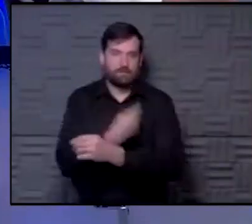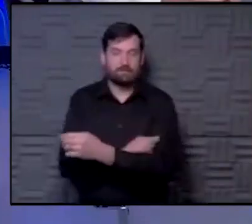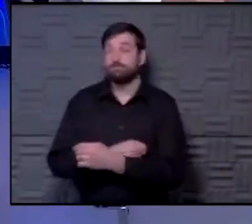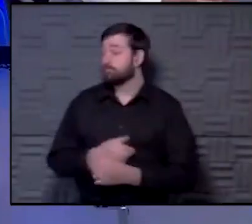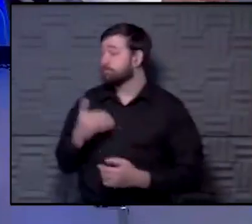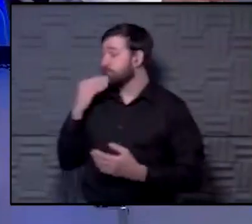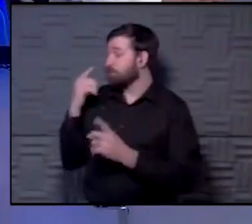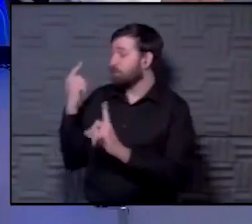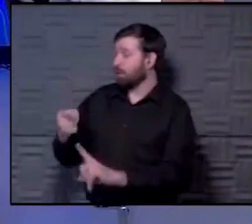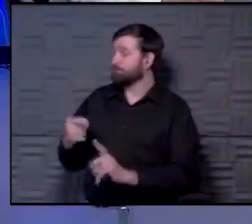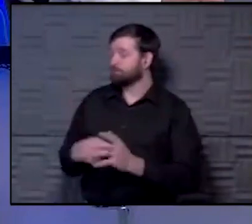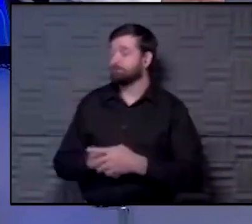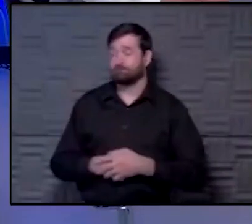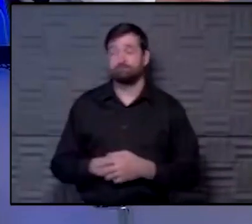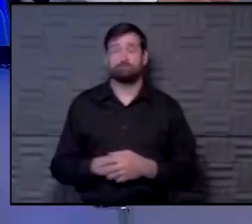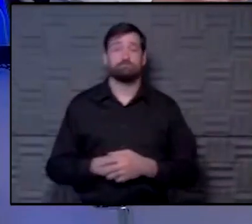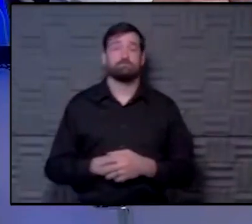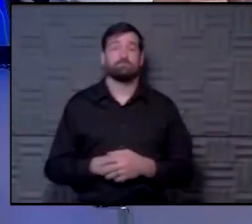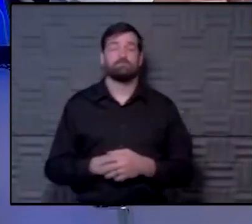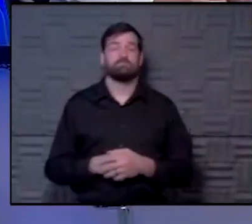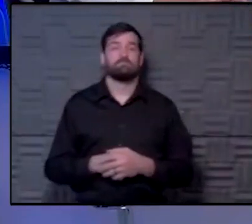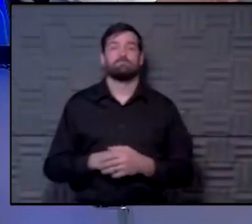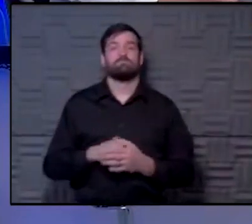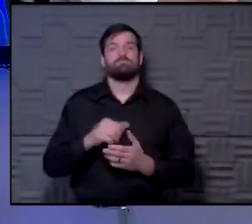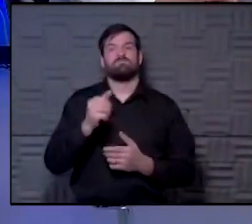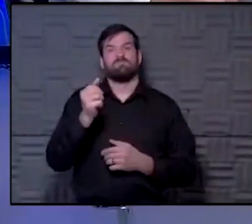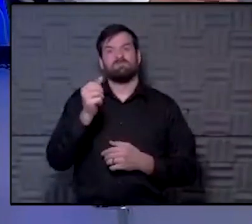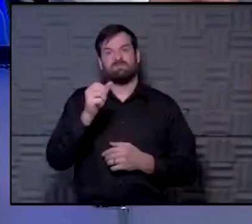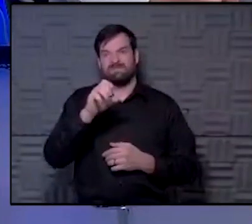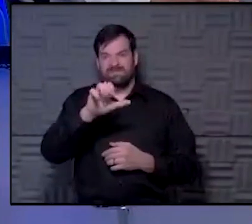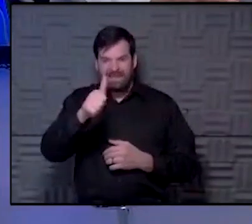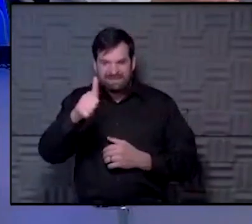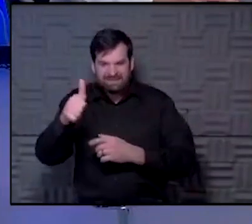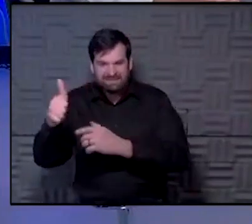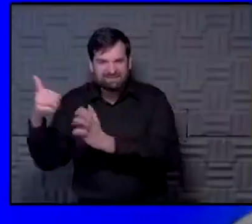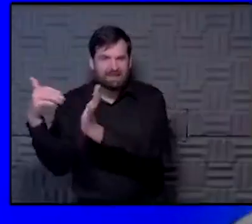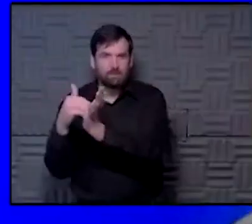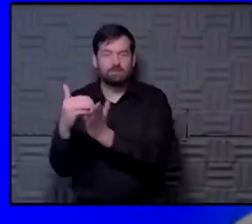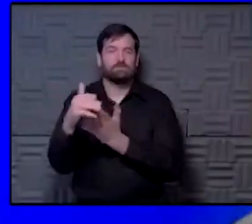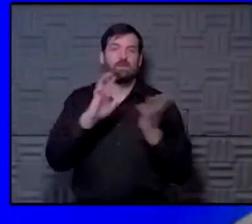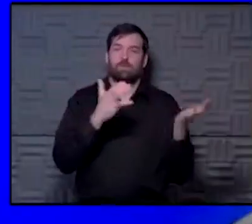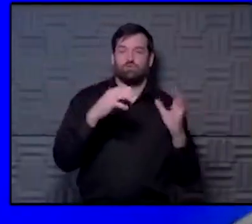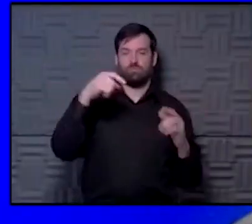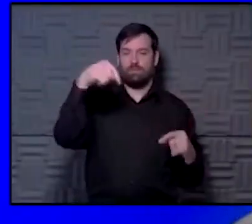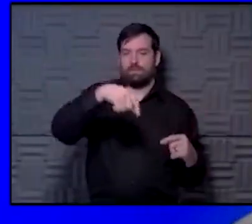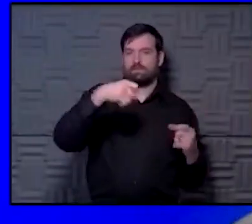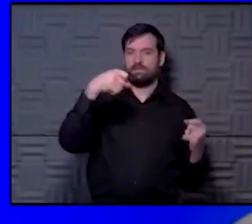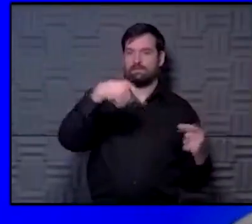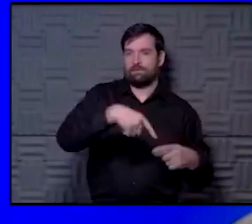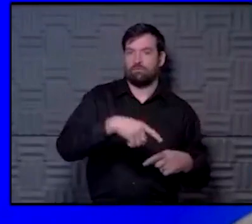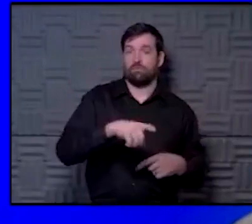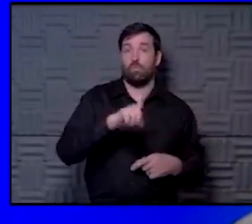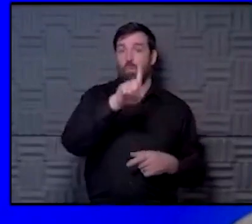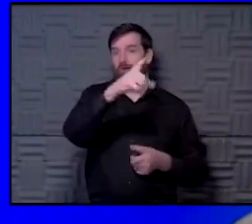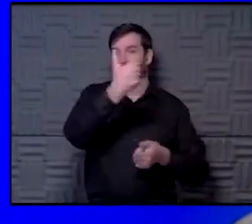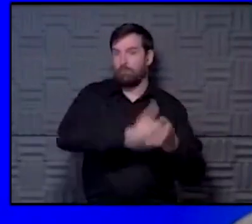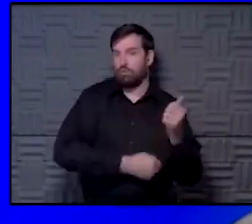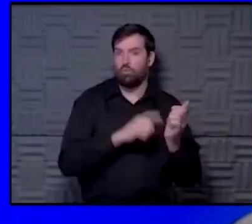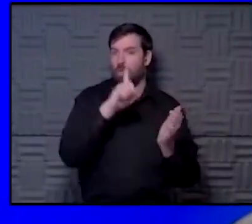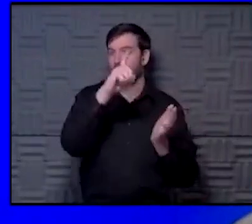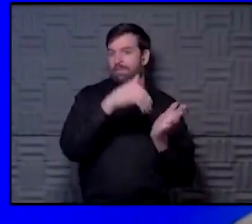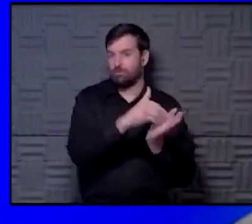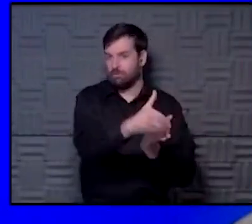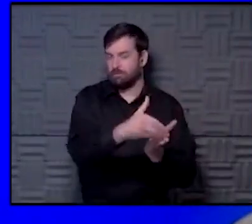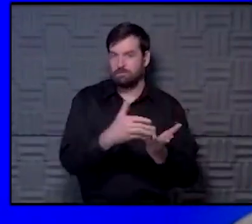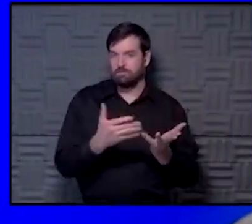think that's a good point that you made. Tens of thousands versus this signal of this safety at 1 in a million. So even those